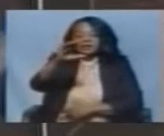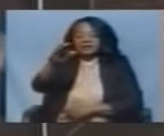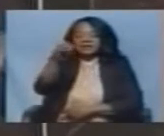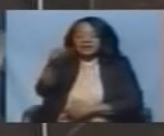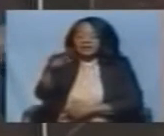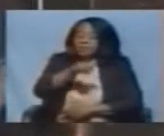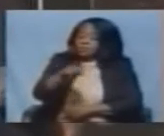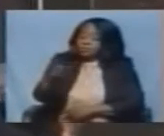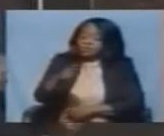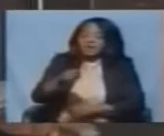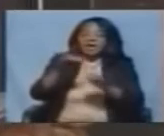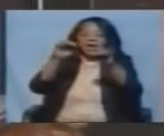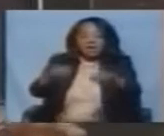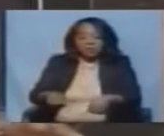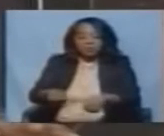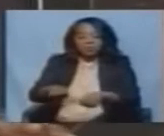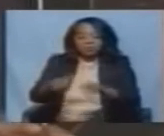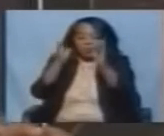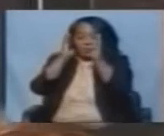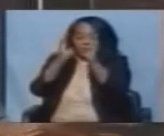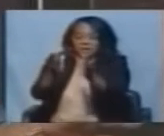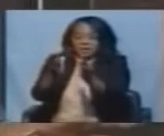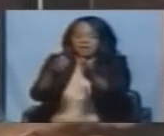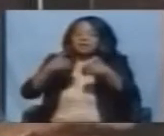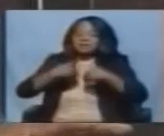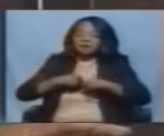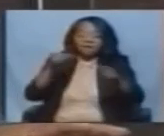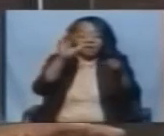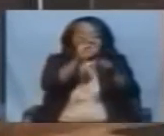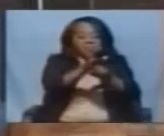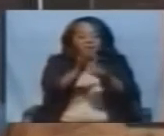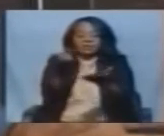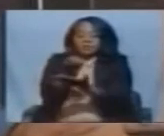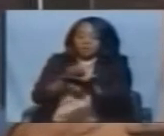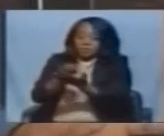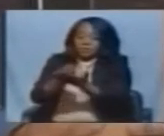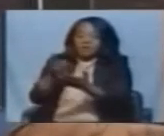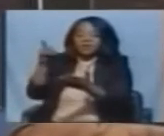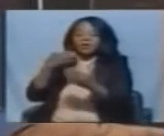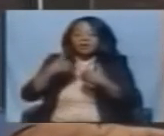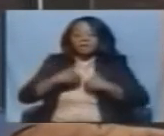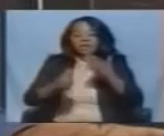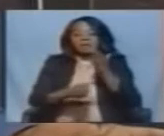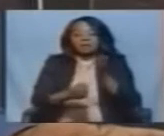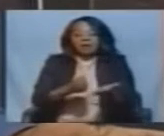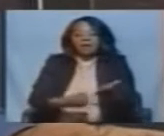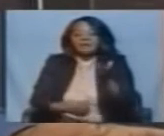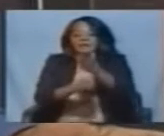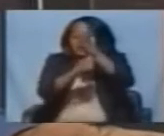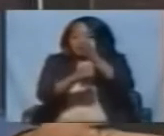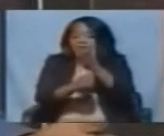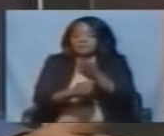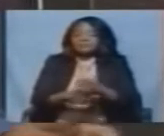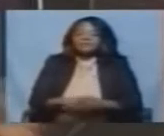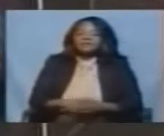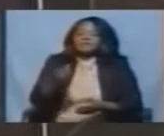able to regulate and have an impact on the economy. You are unable to do that, and you've been in existence for 10, 14, over a